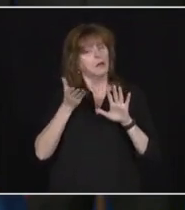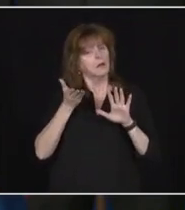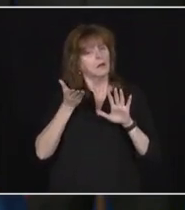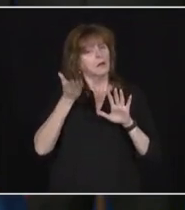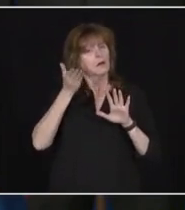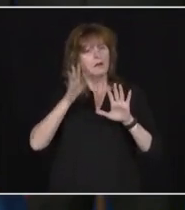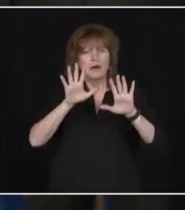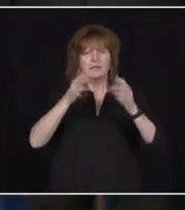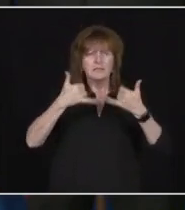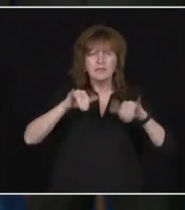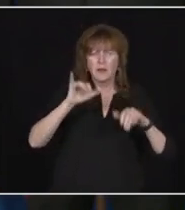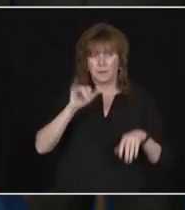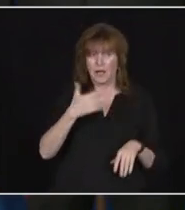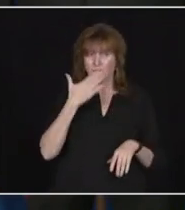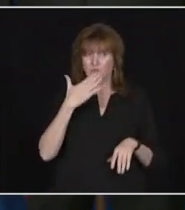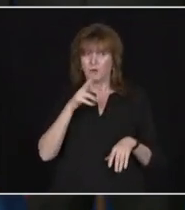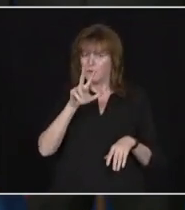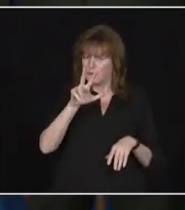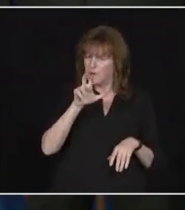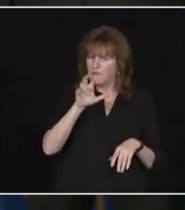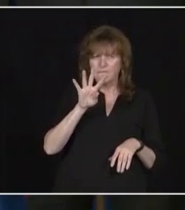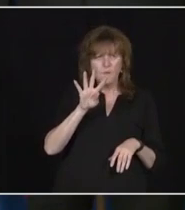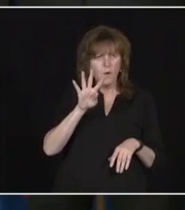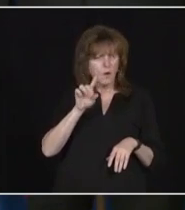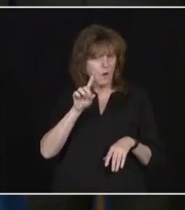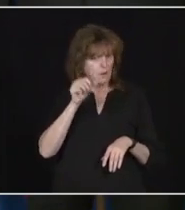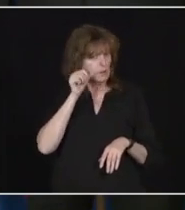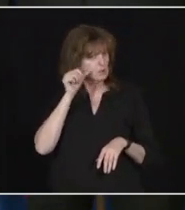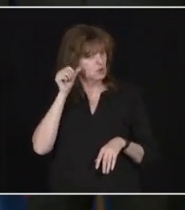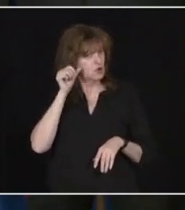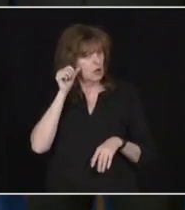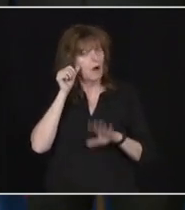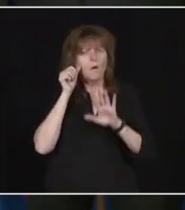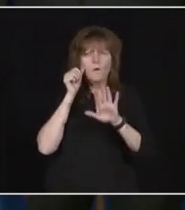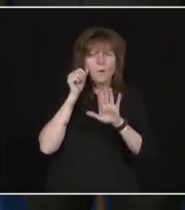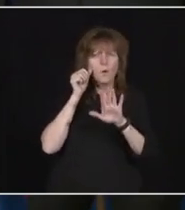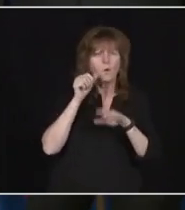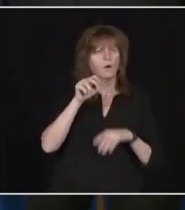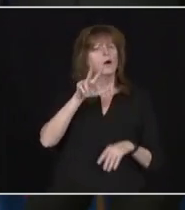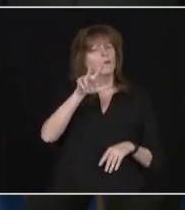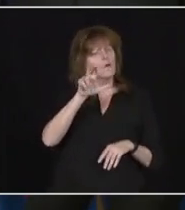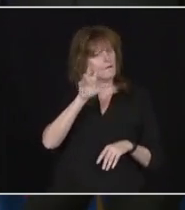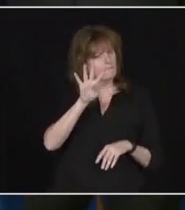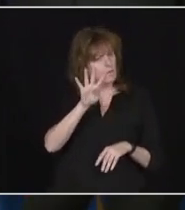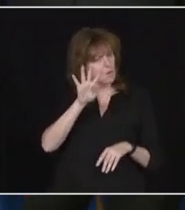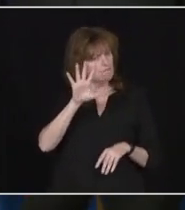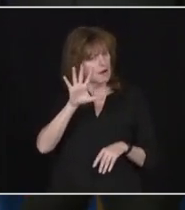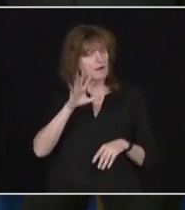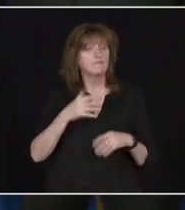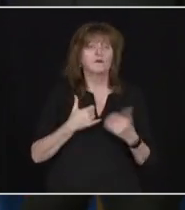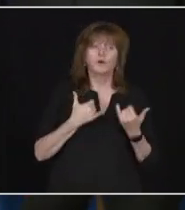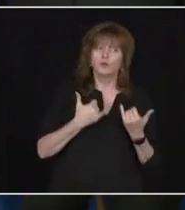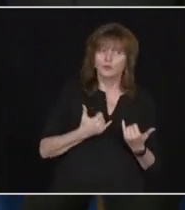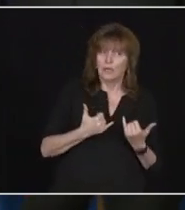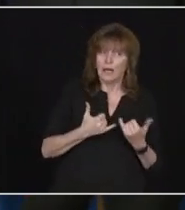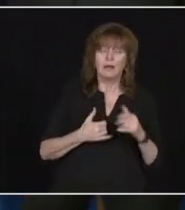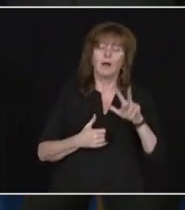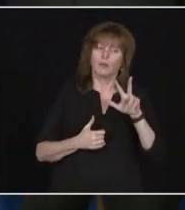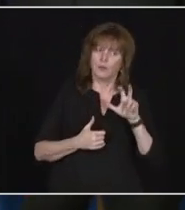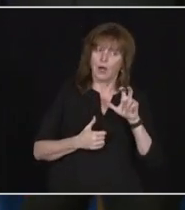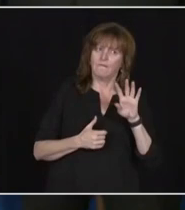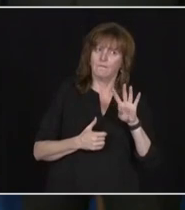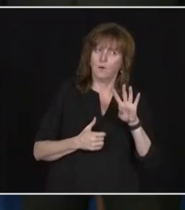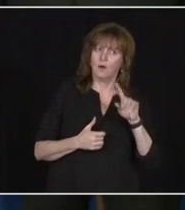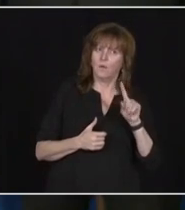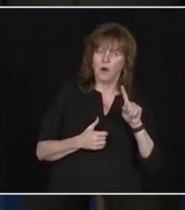actually 341, and they're 345, and they're 341 today. So we are still seeing